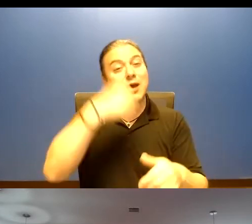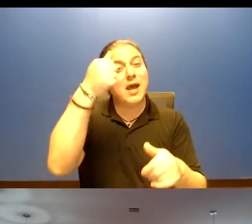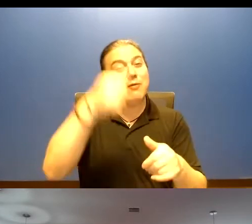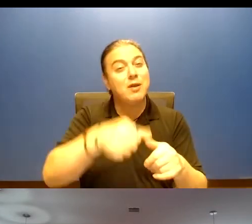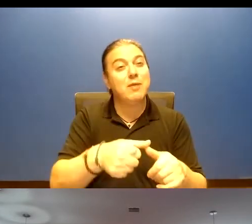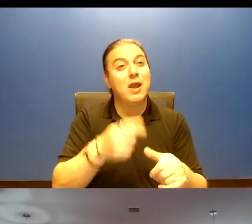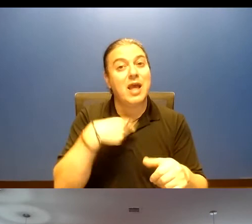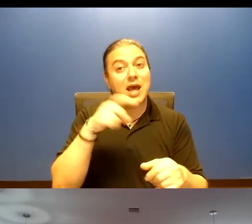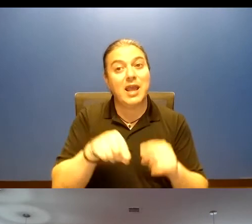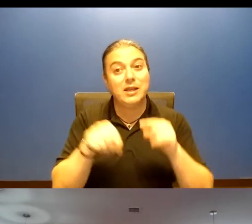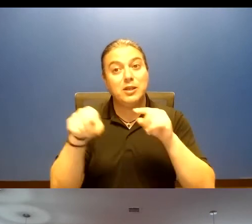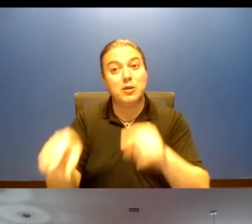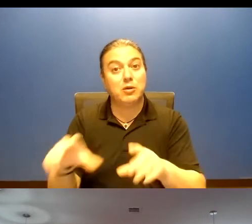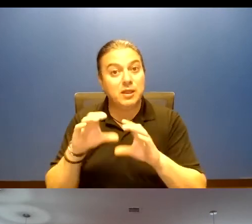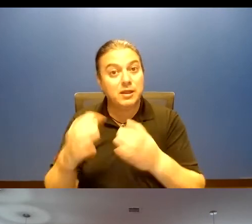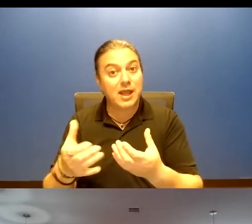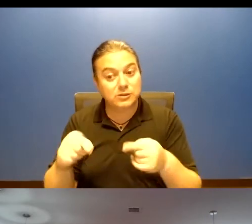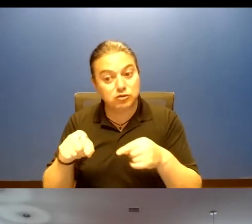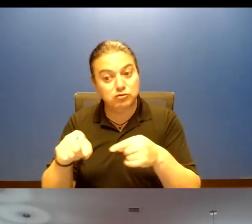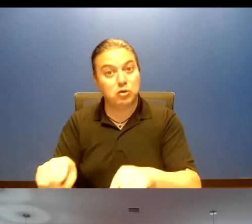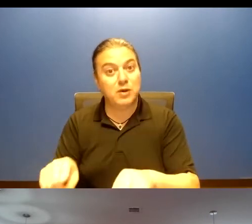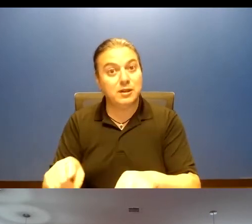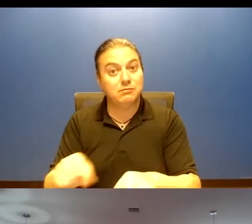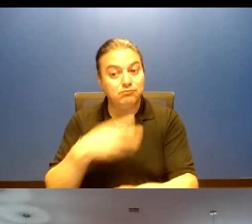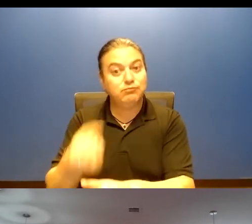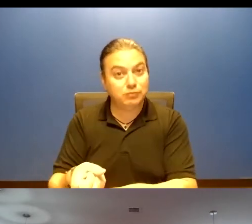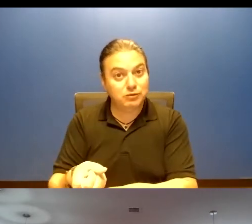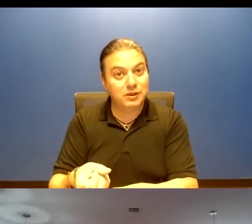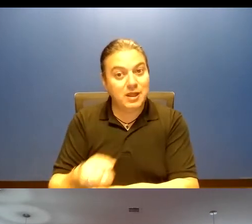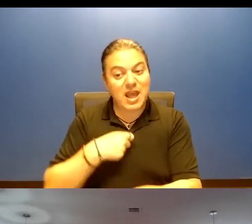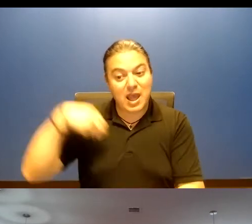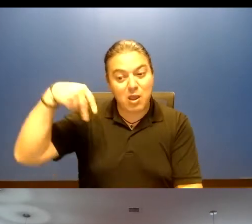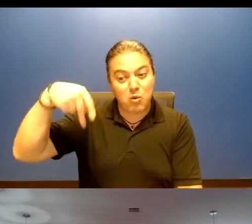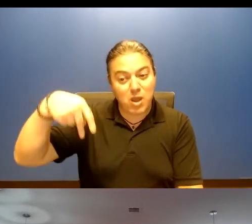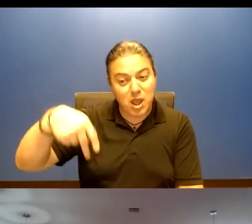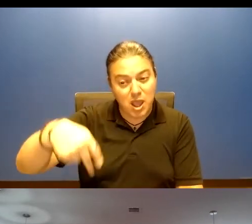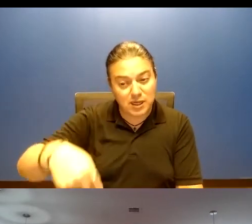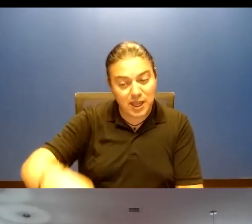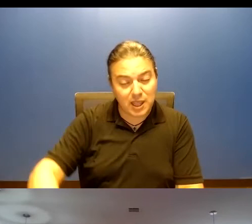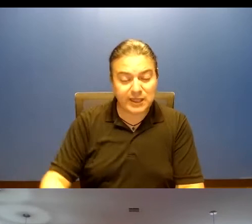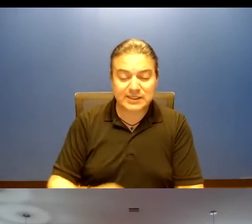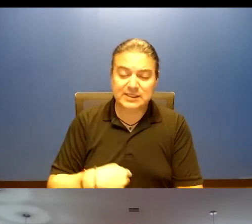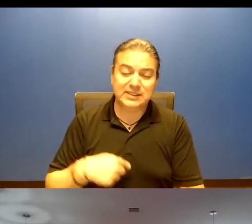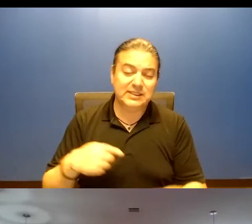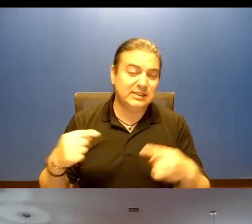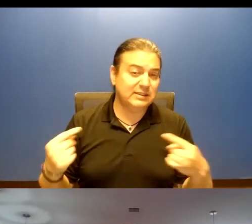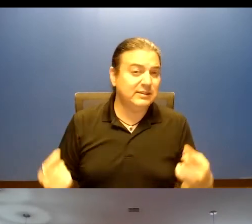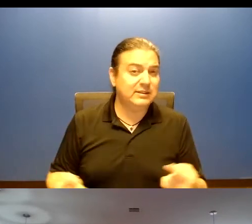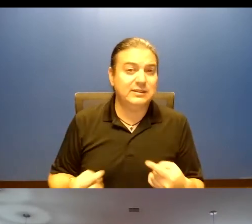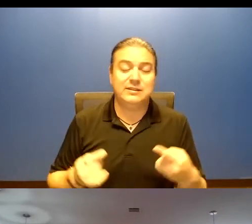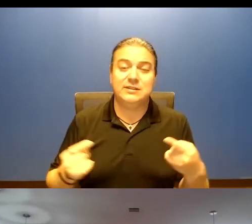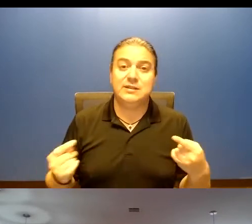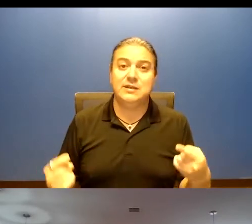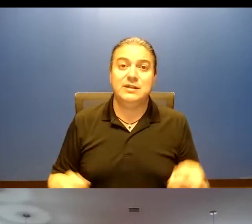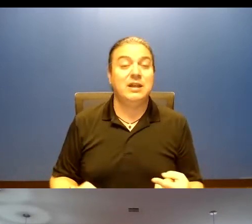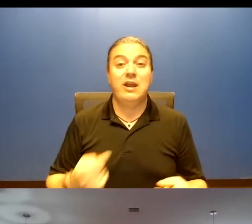to class during my flare up, I went down the flight of stairs and I was in so much pain. I realized I probably wasn't going to be